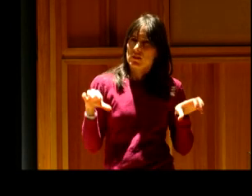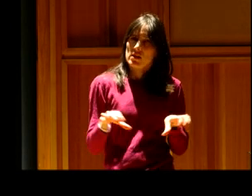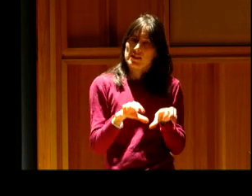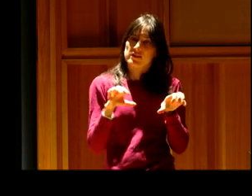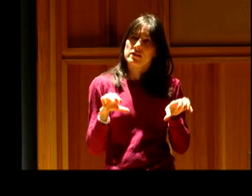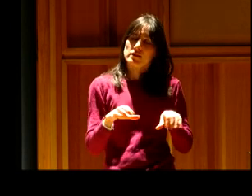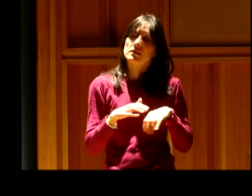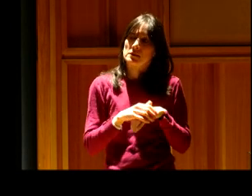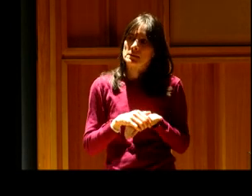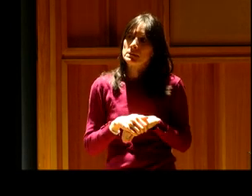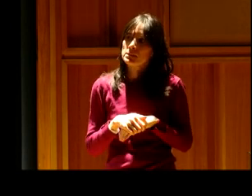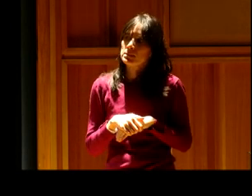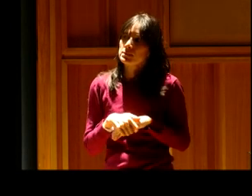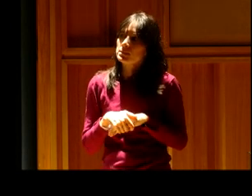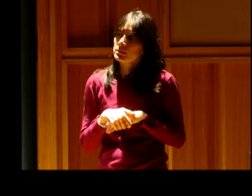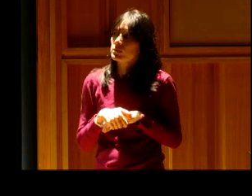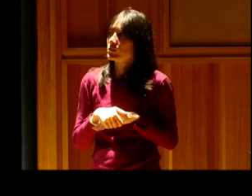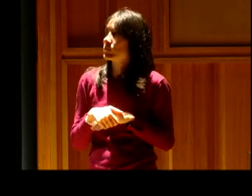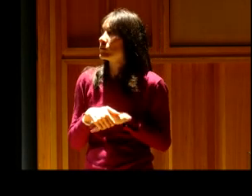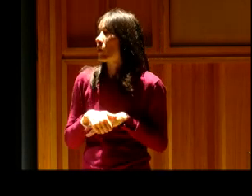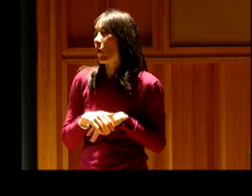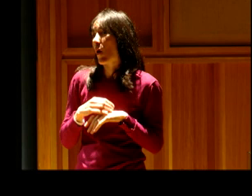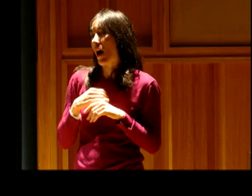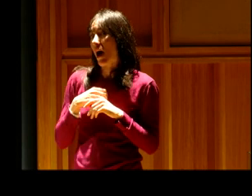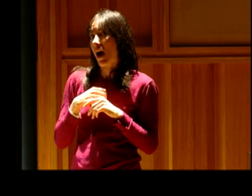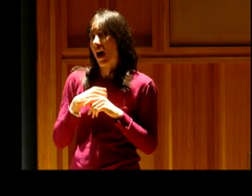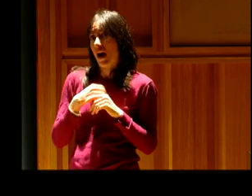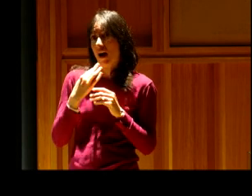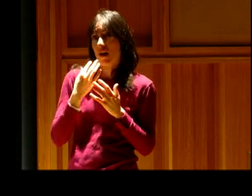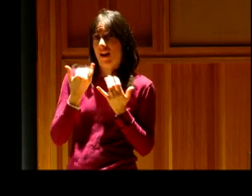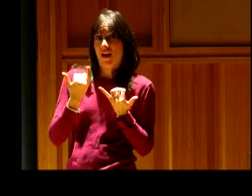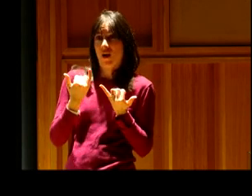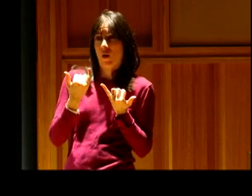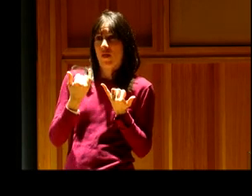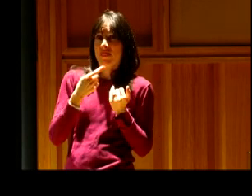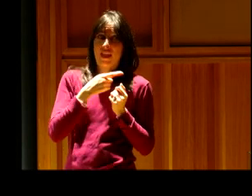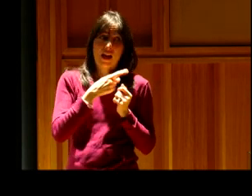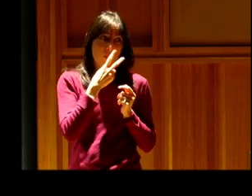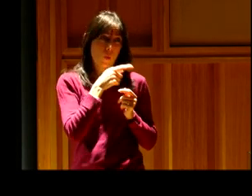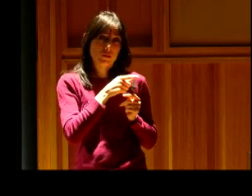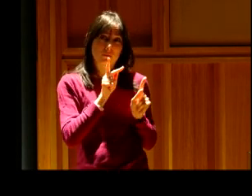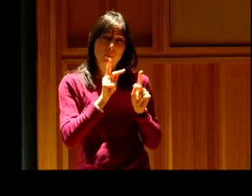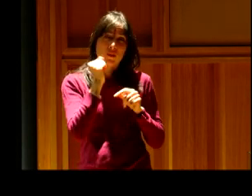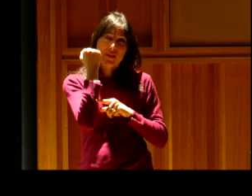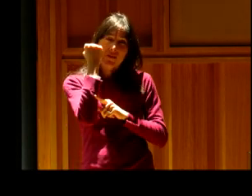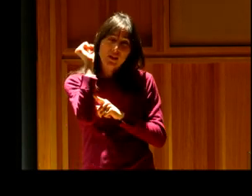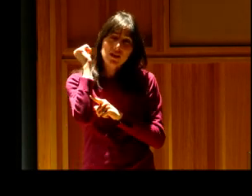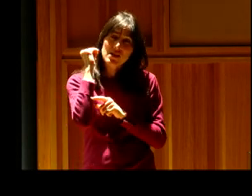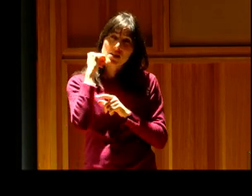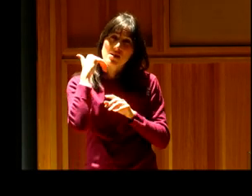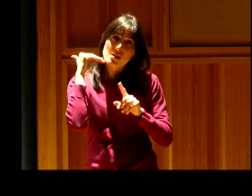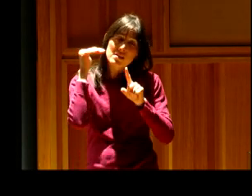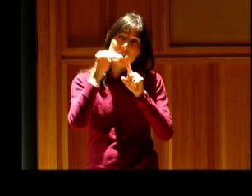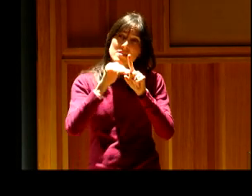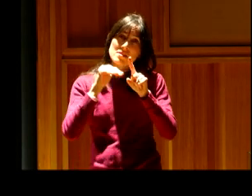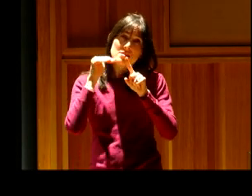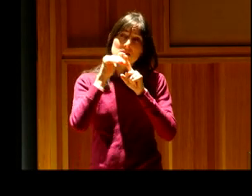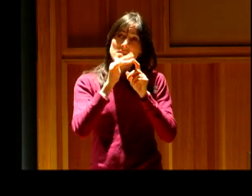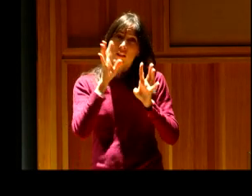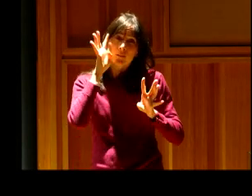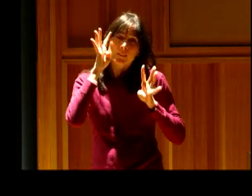would say to all of you, we need that same passion, that same creativity, that